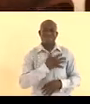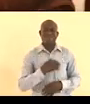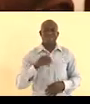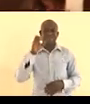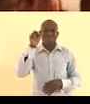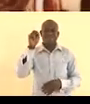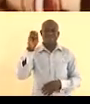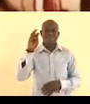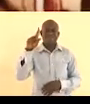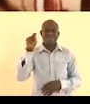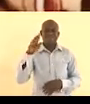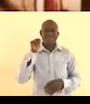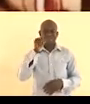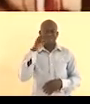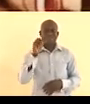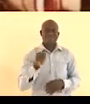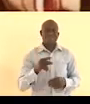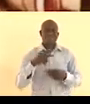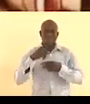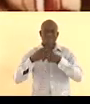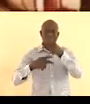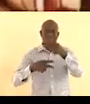sorts himself in the process.